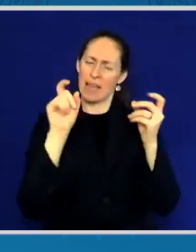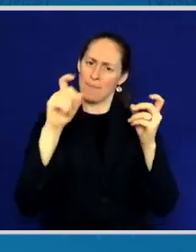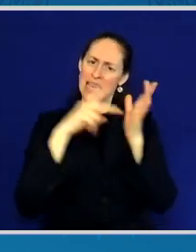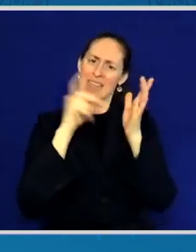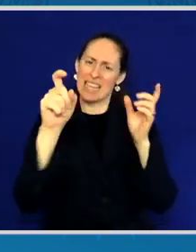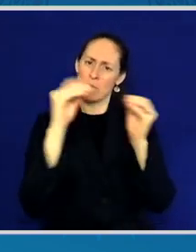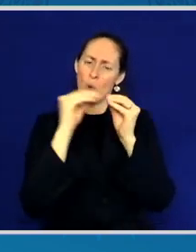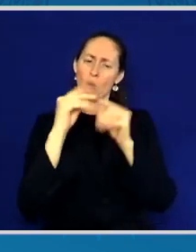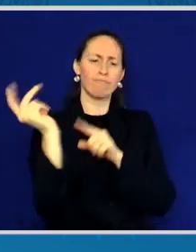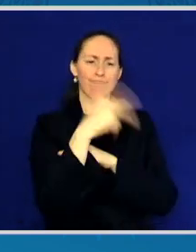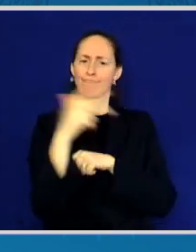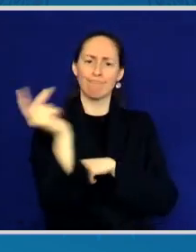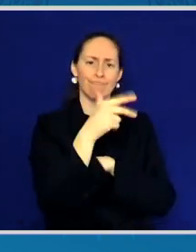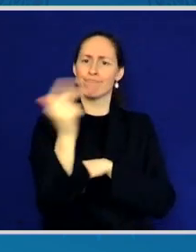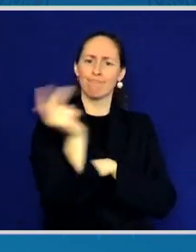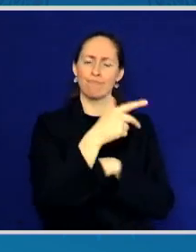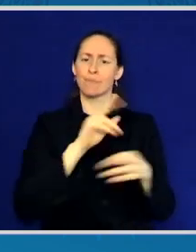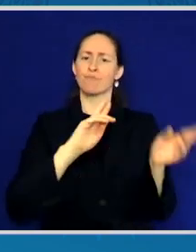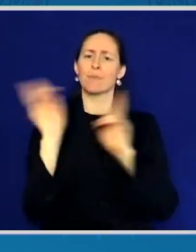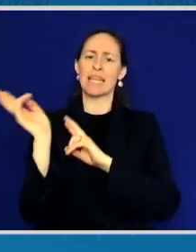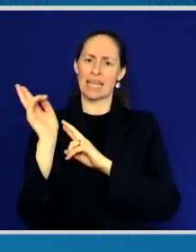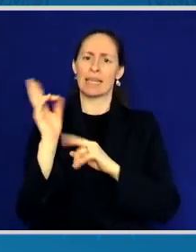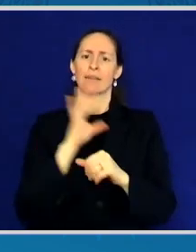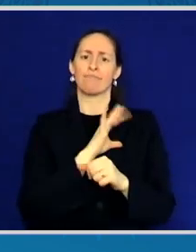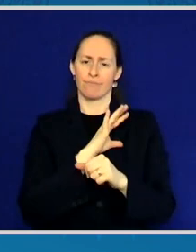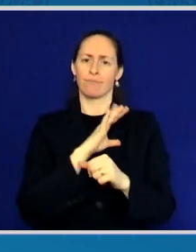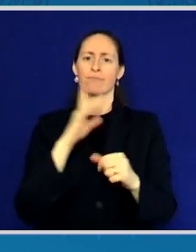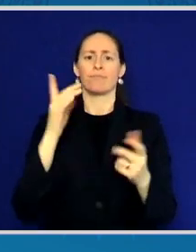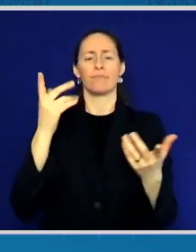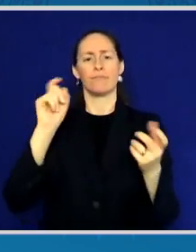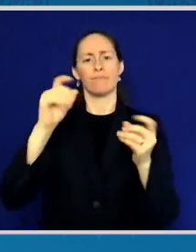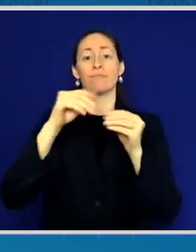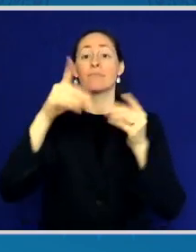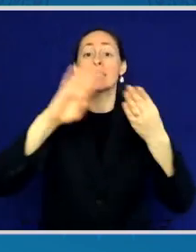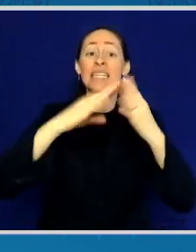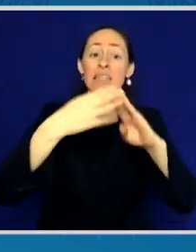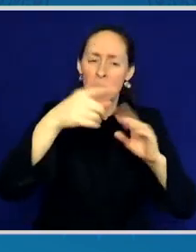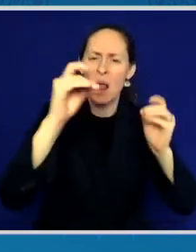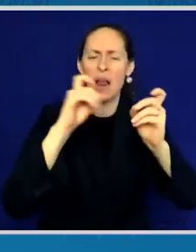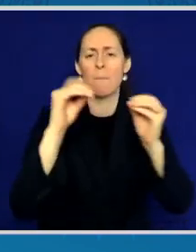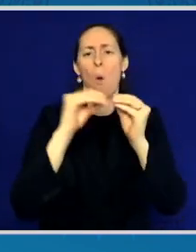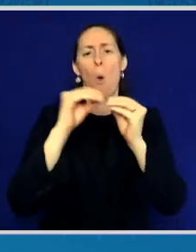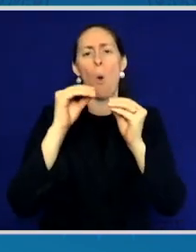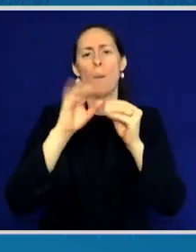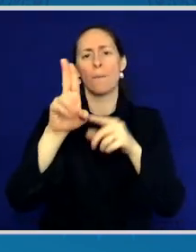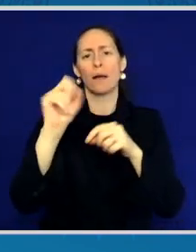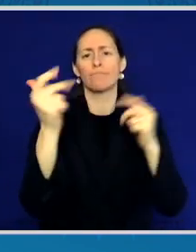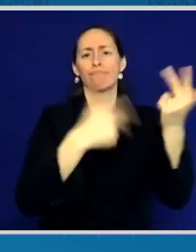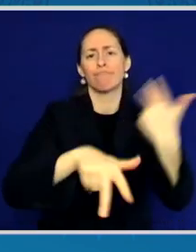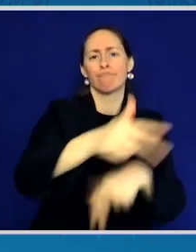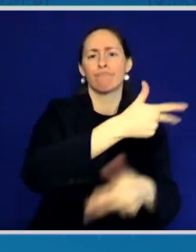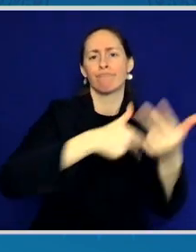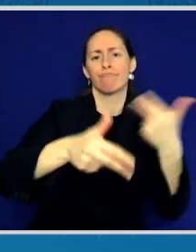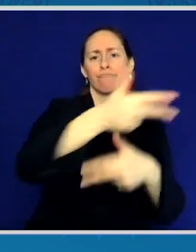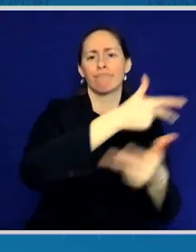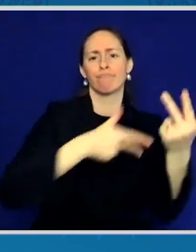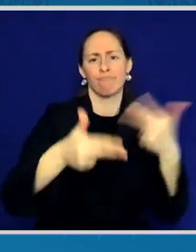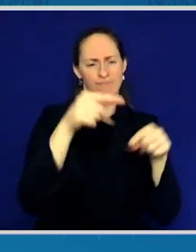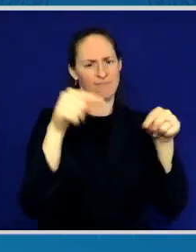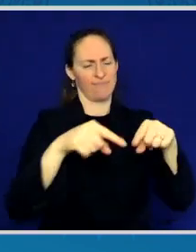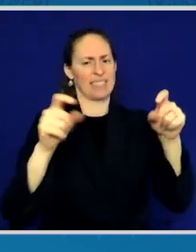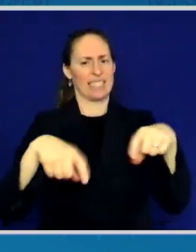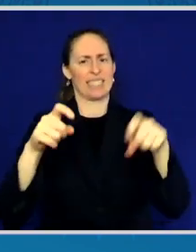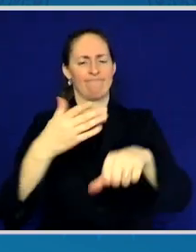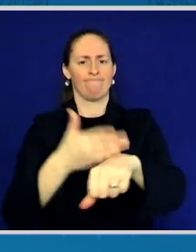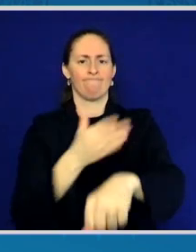that the bus stops are in the communities where people live and need to go to work. I think that's a critical point. I know